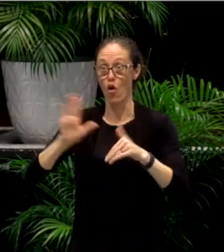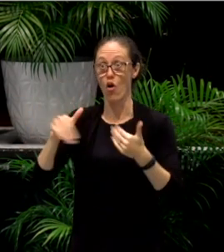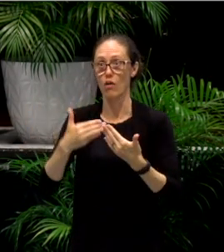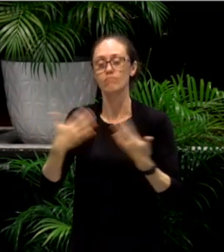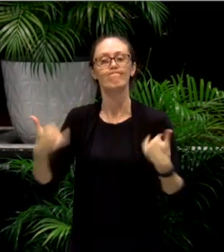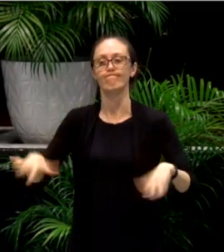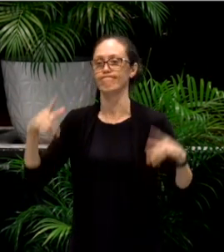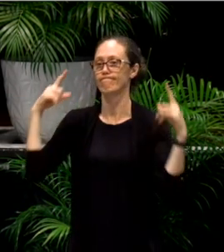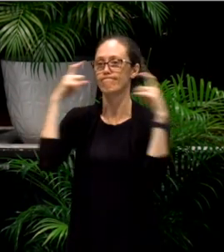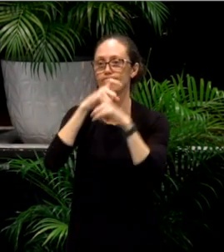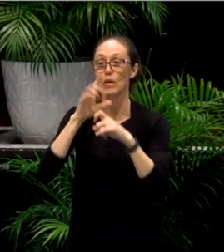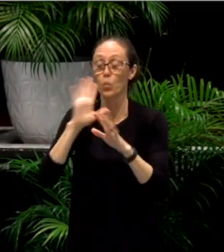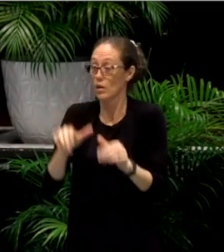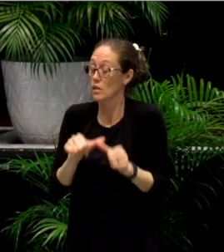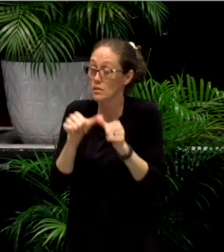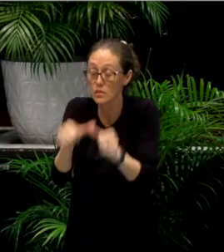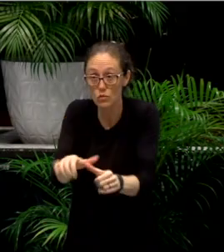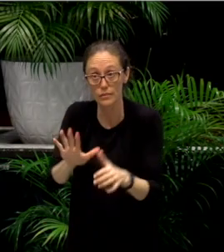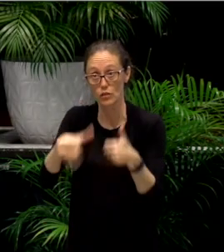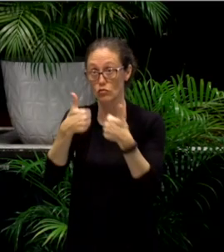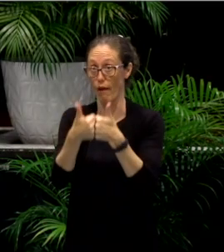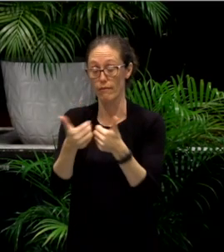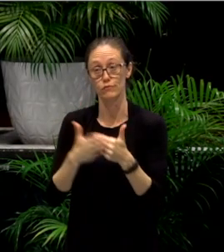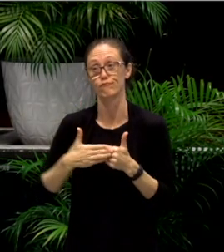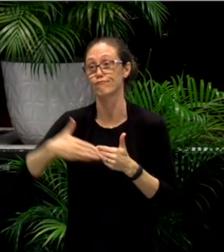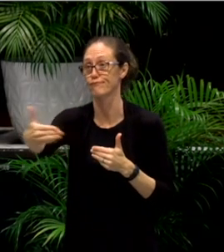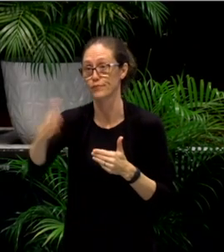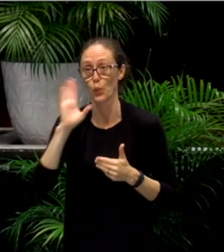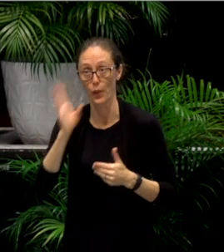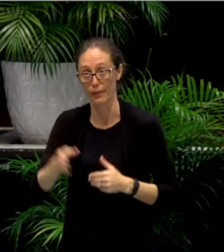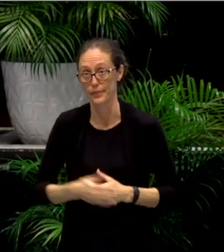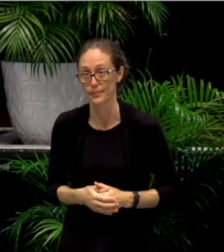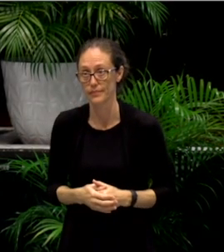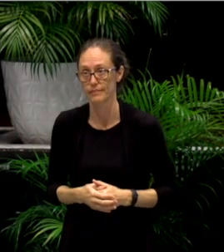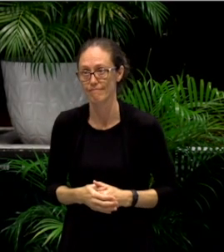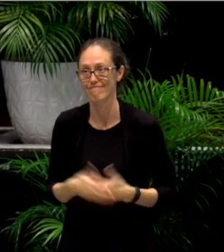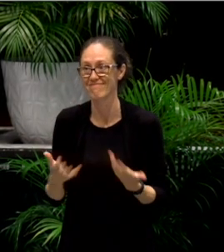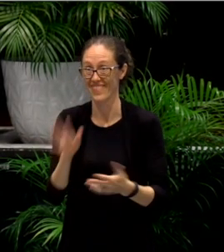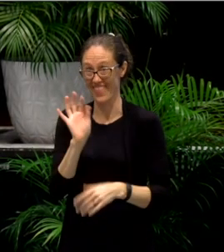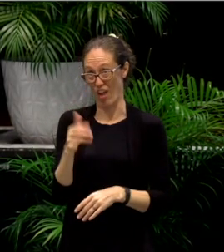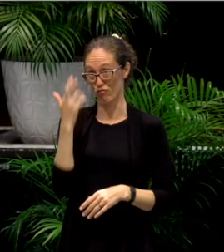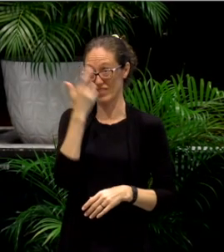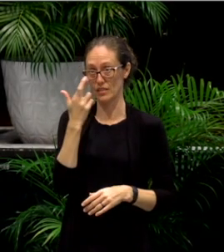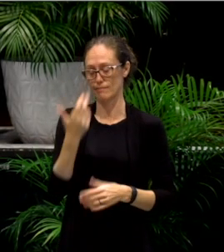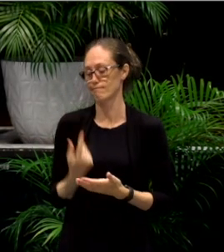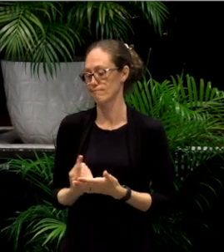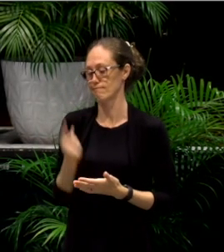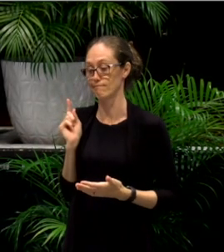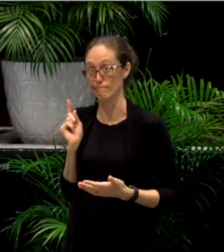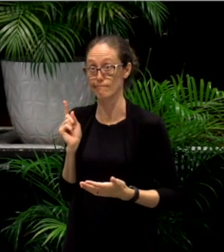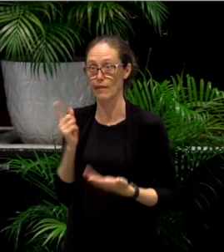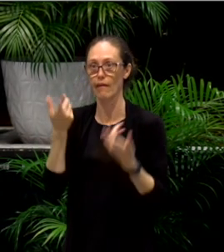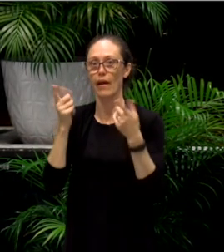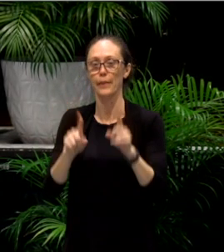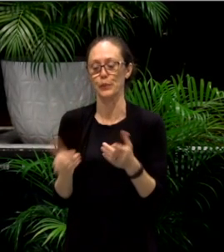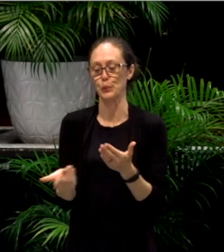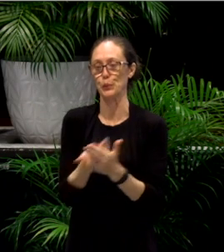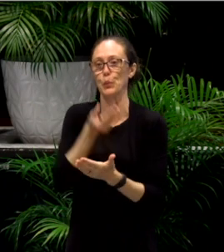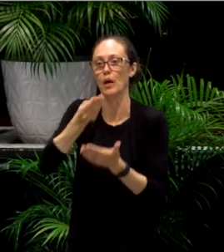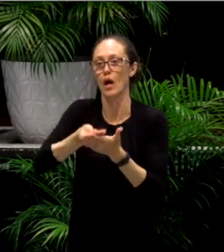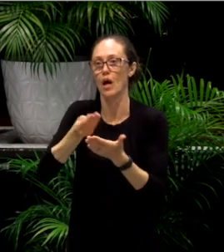be challenging going forward. For that reason, last week, we implemented new